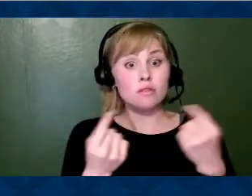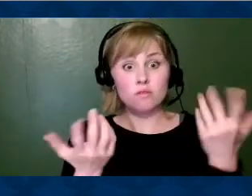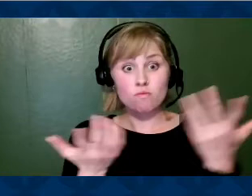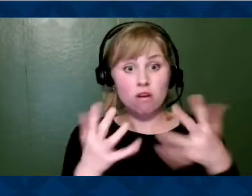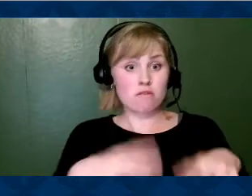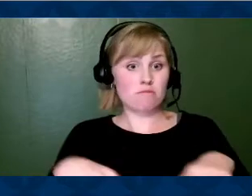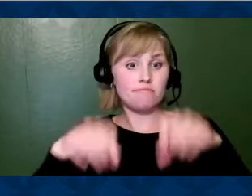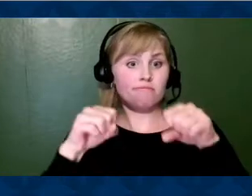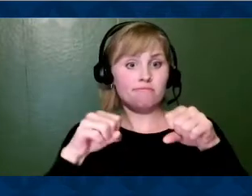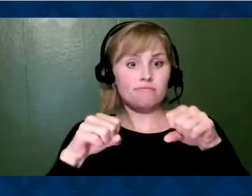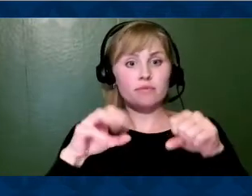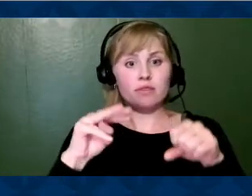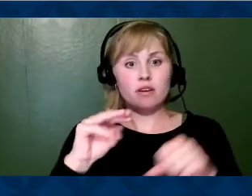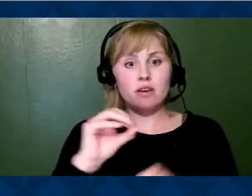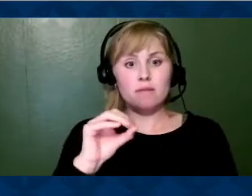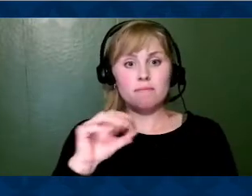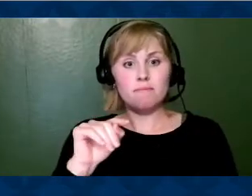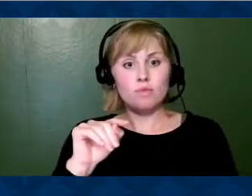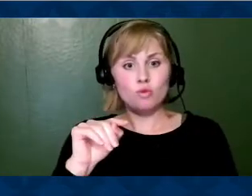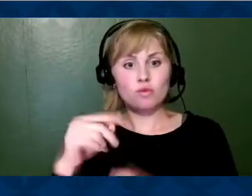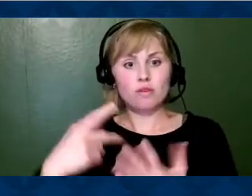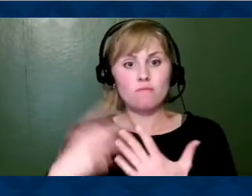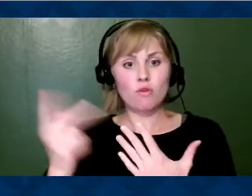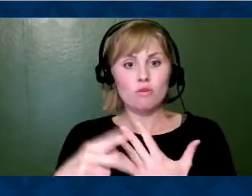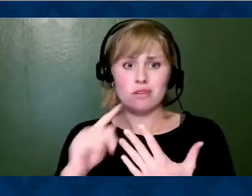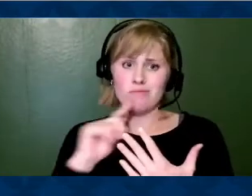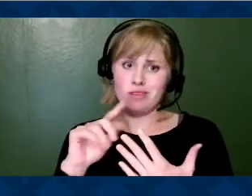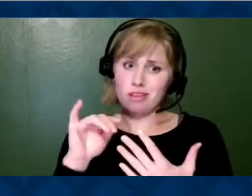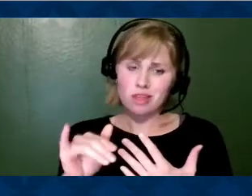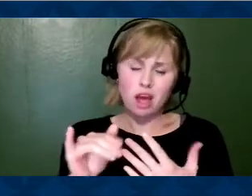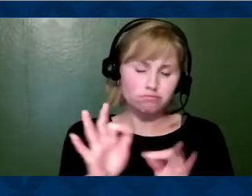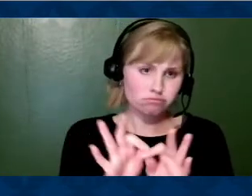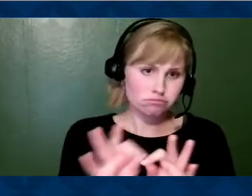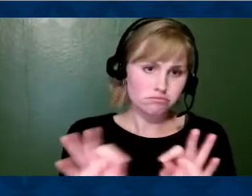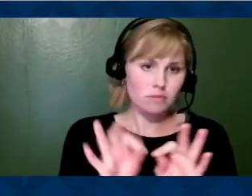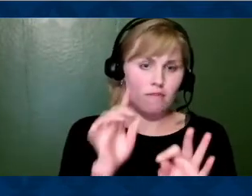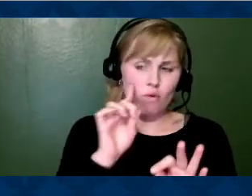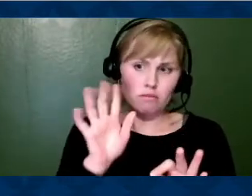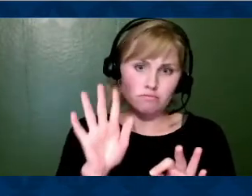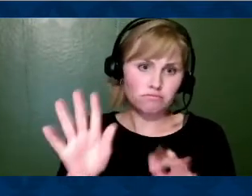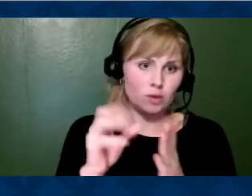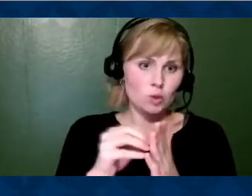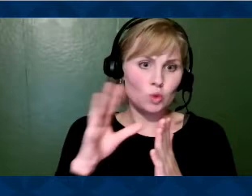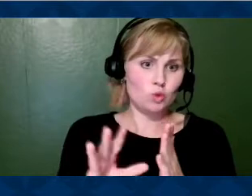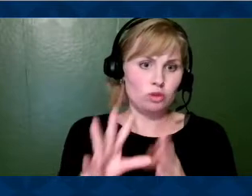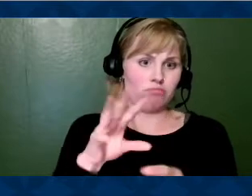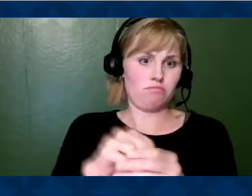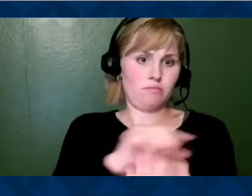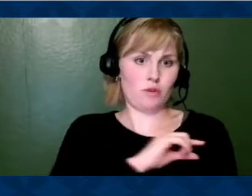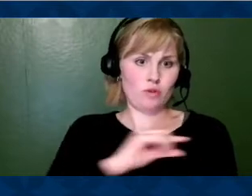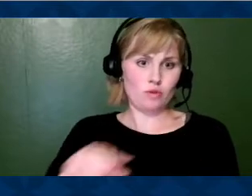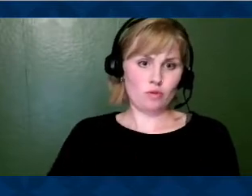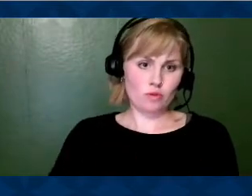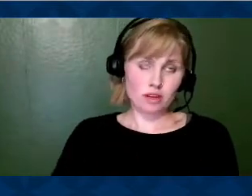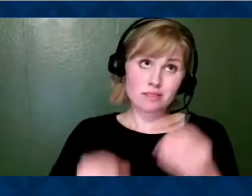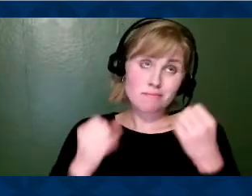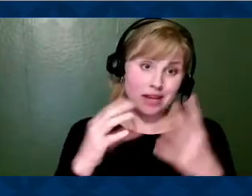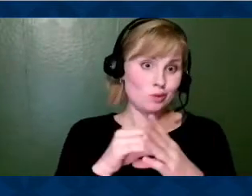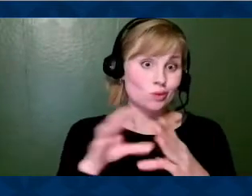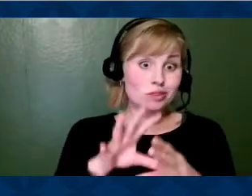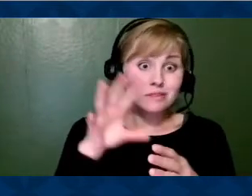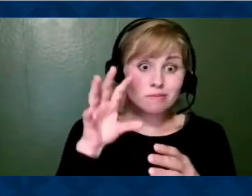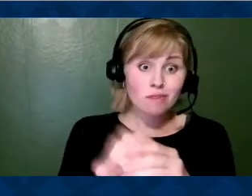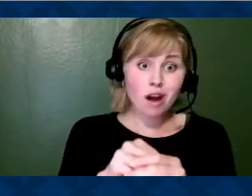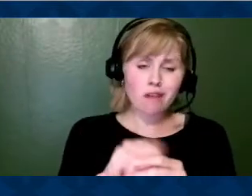Our MOOC program is a really central part of the Queen's experience. It's something our students absolutely love and get so much out of. This year,